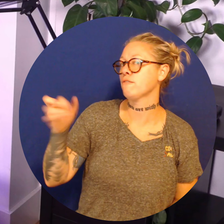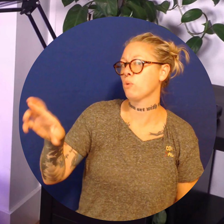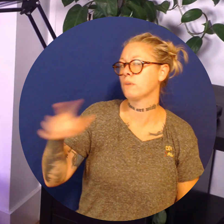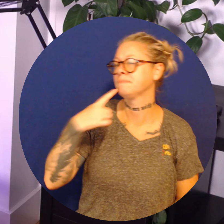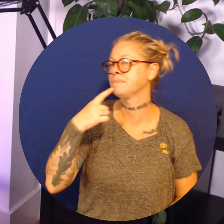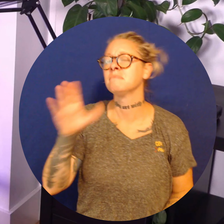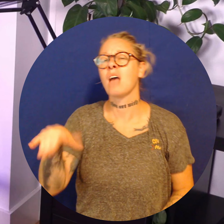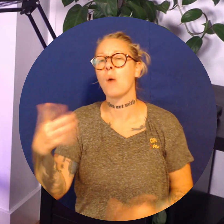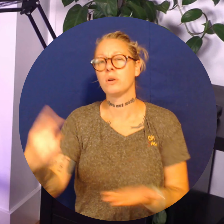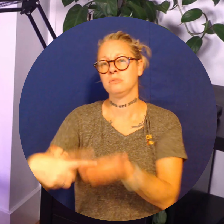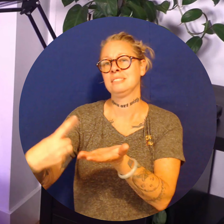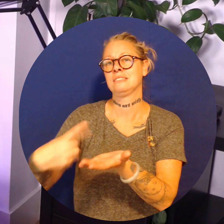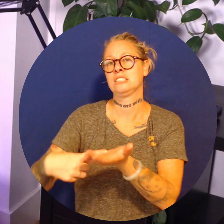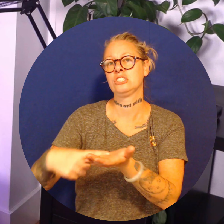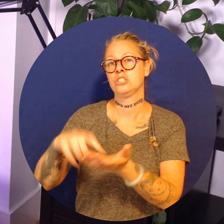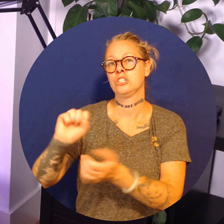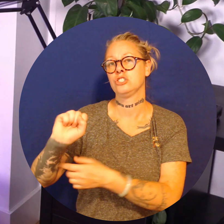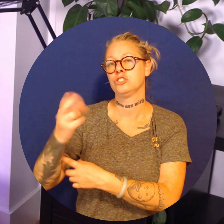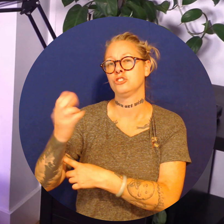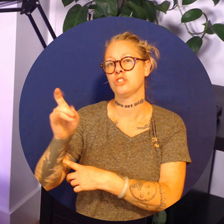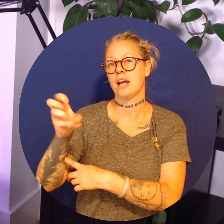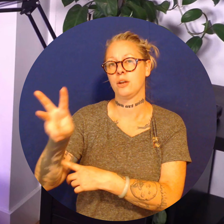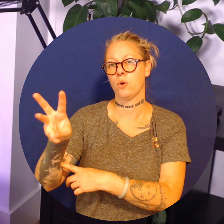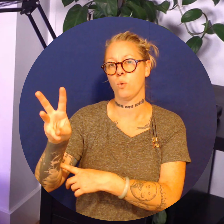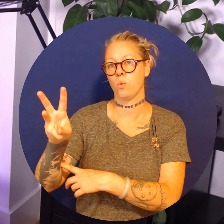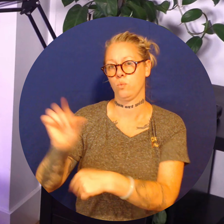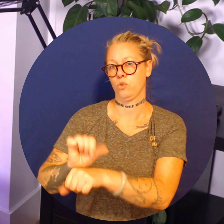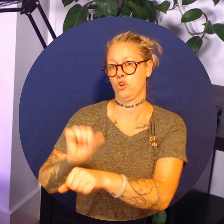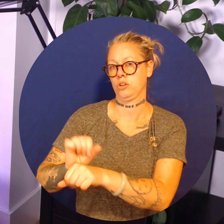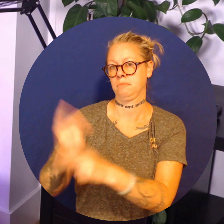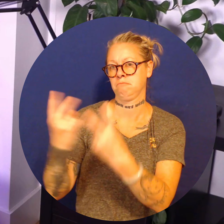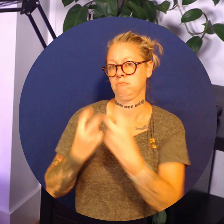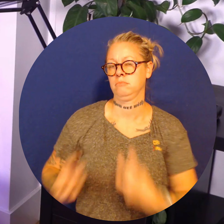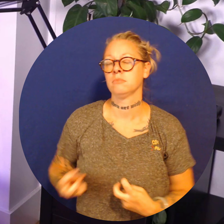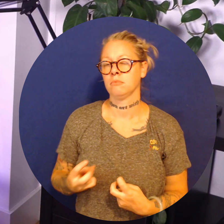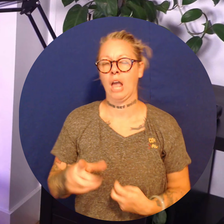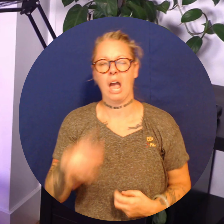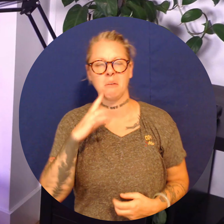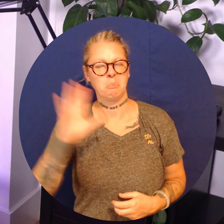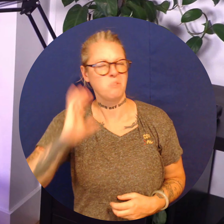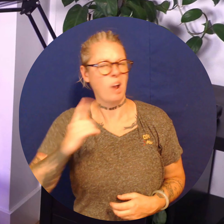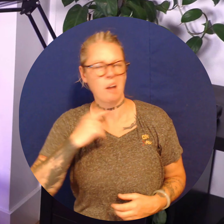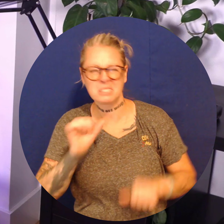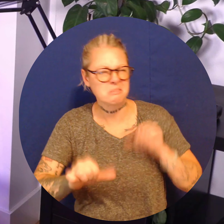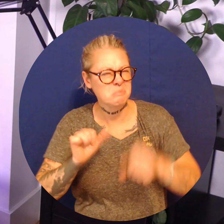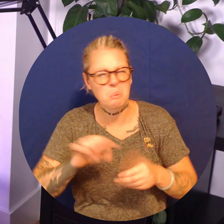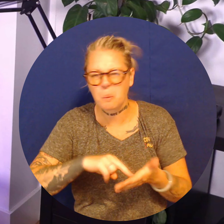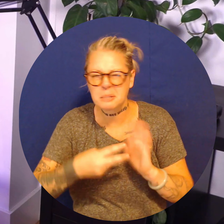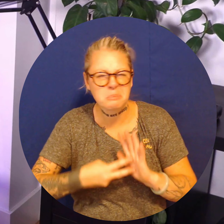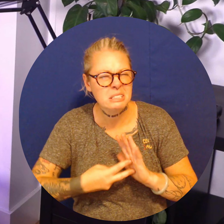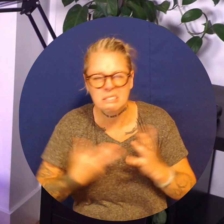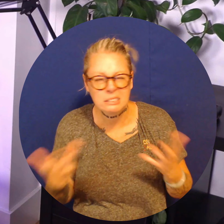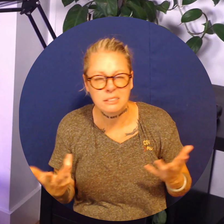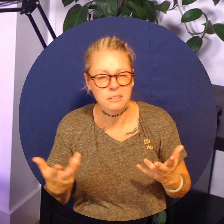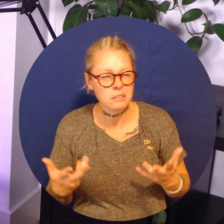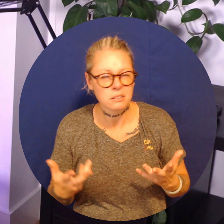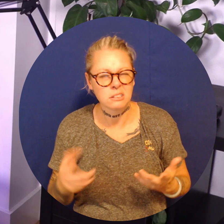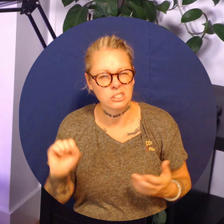shadow work because you mentioned it and it took me a minute to figure out what people were talking about when they were talking about yeah